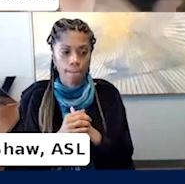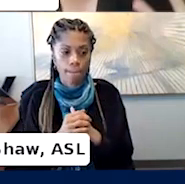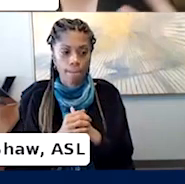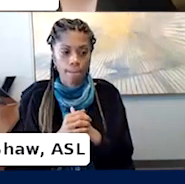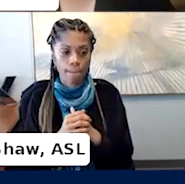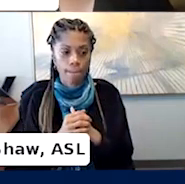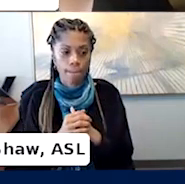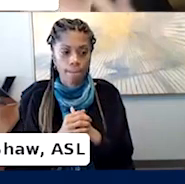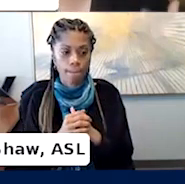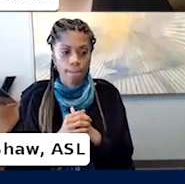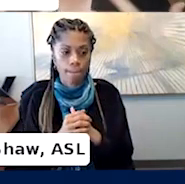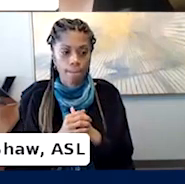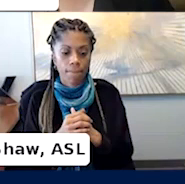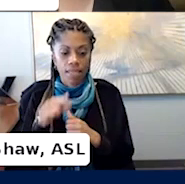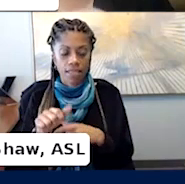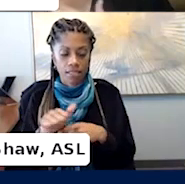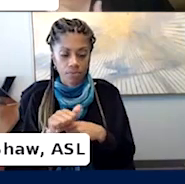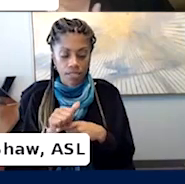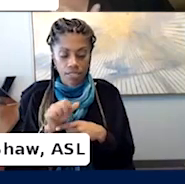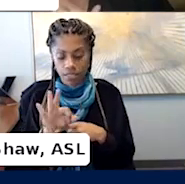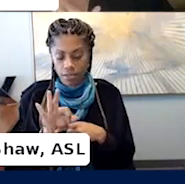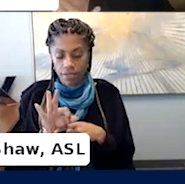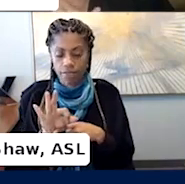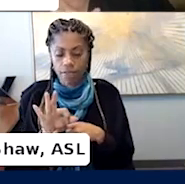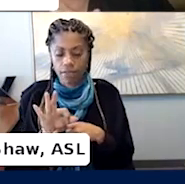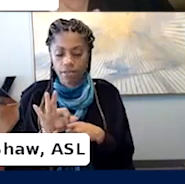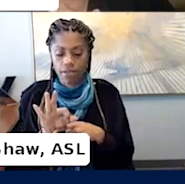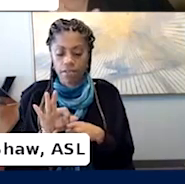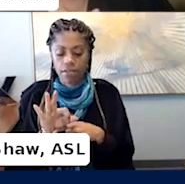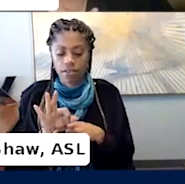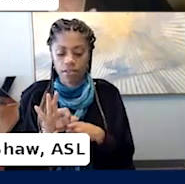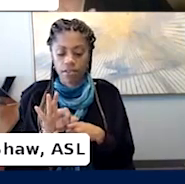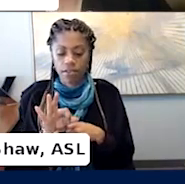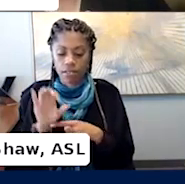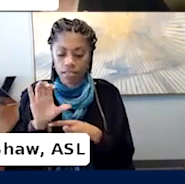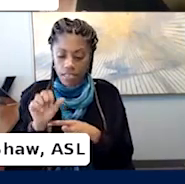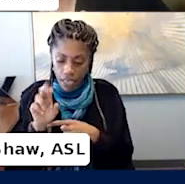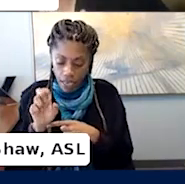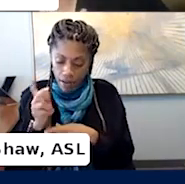care, this practice of intentionality, authenticity, et cetera?